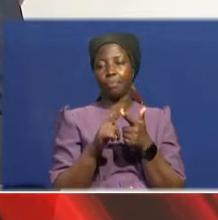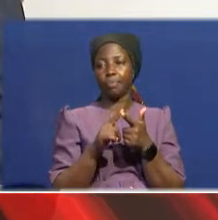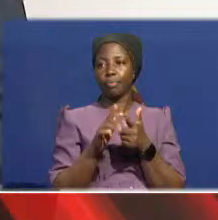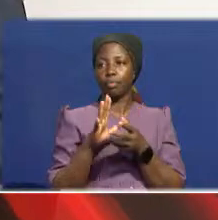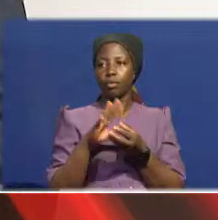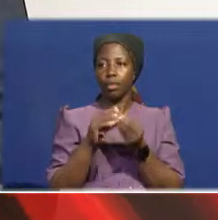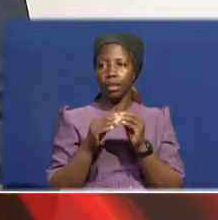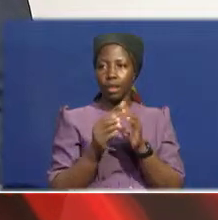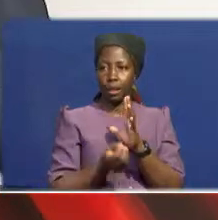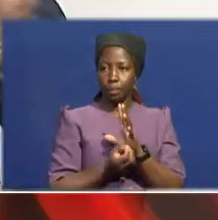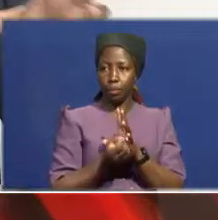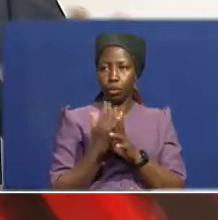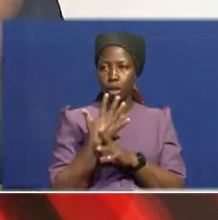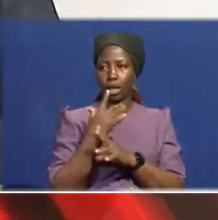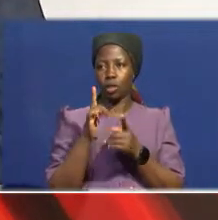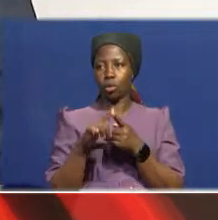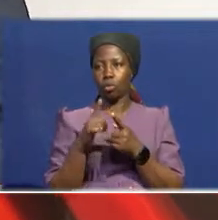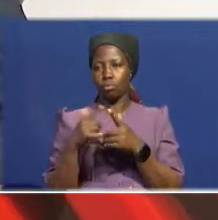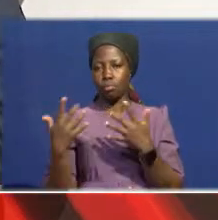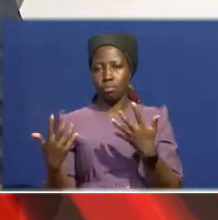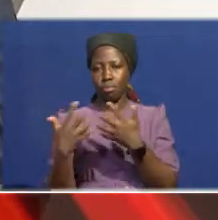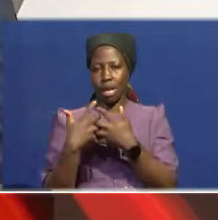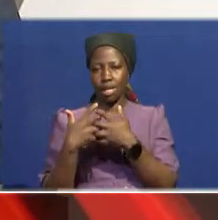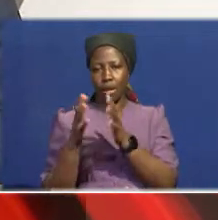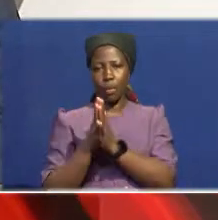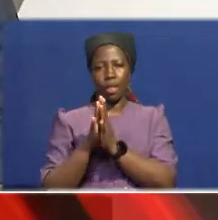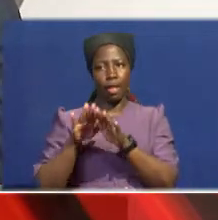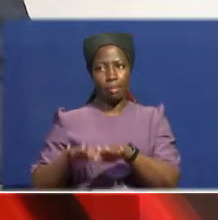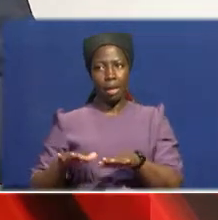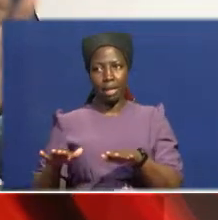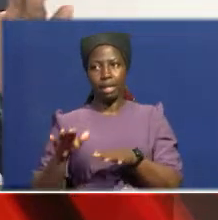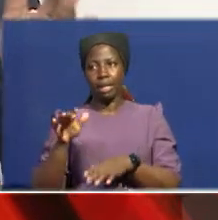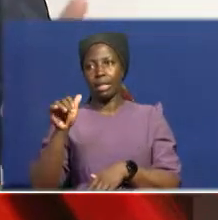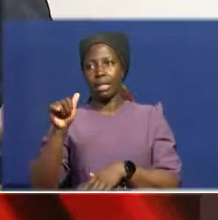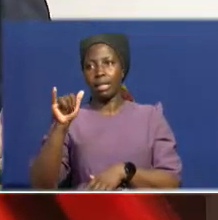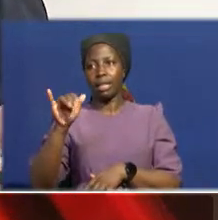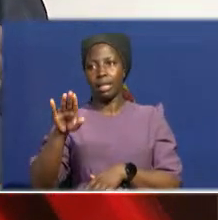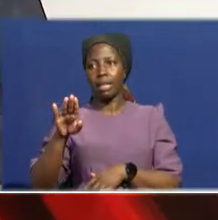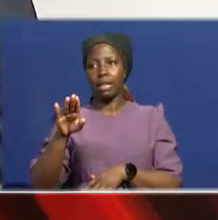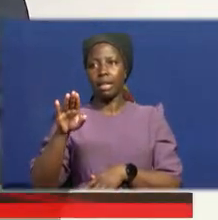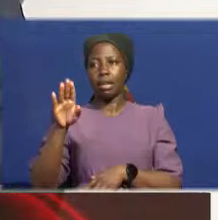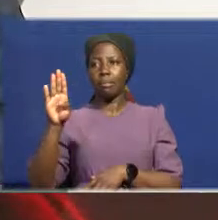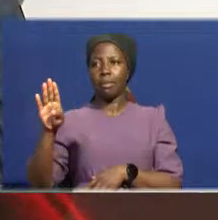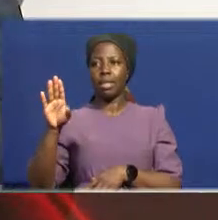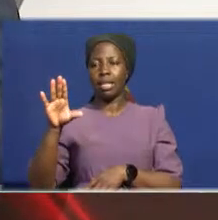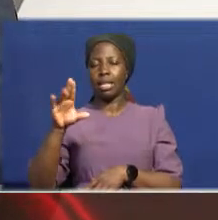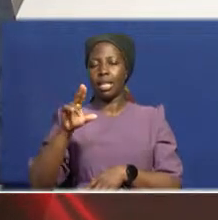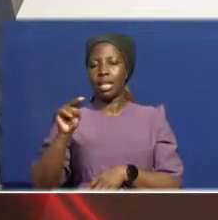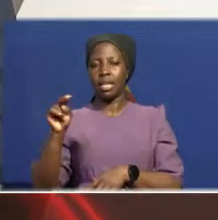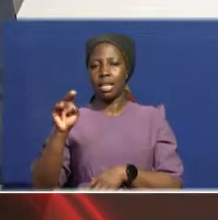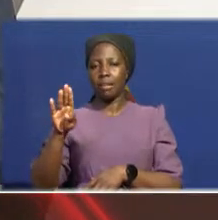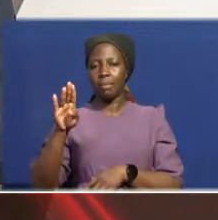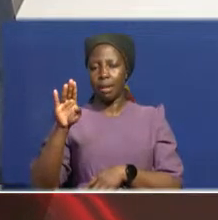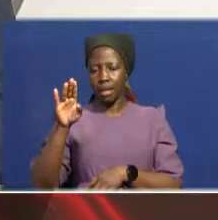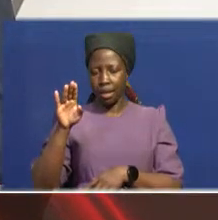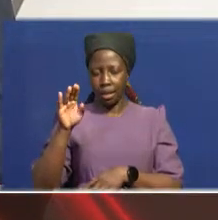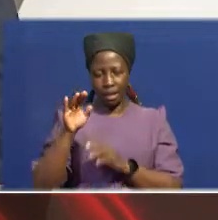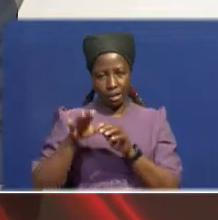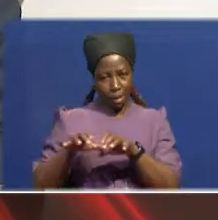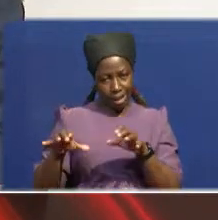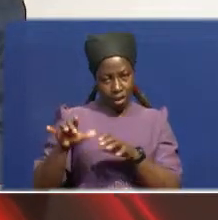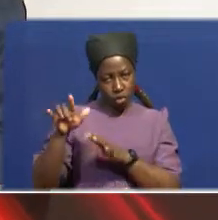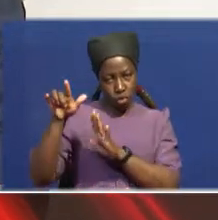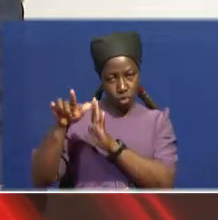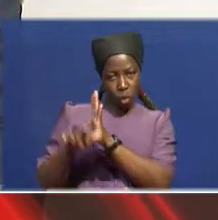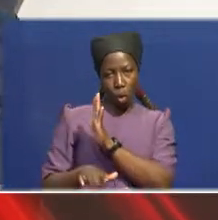a product to suit that market. The Airbnb market is a bit low, so we need to come up with